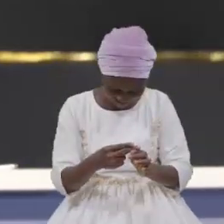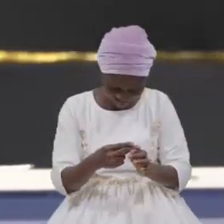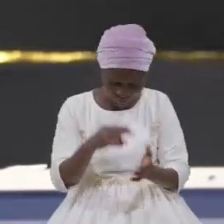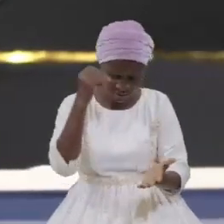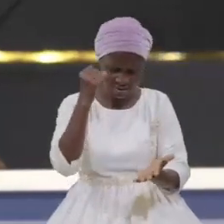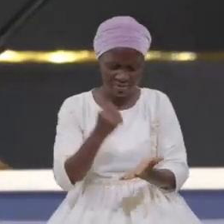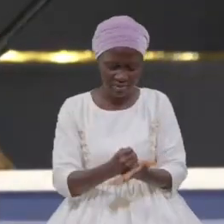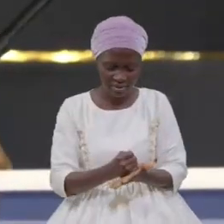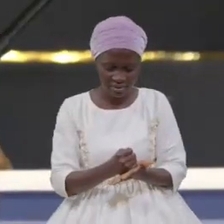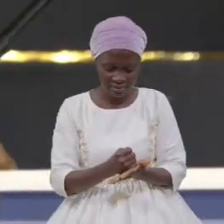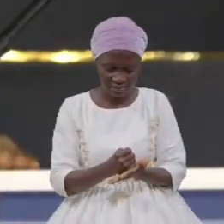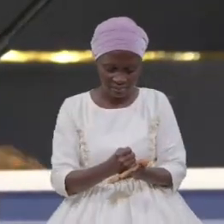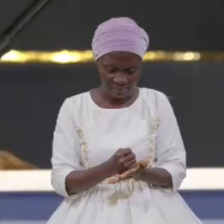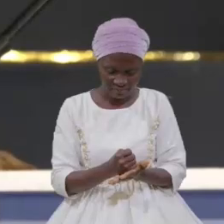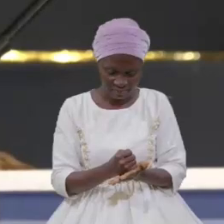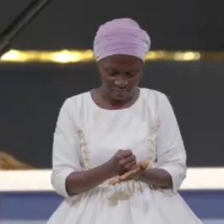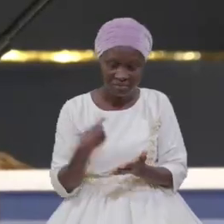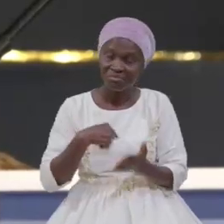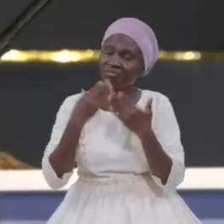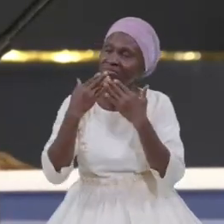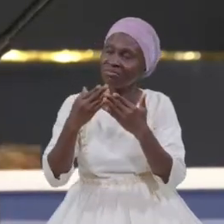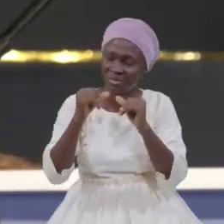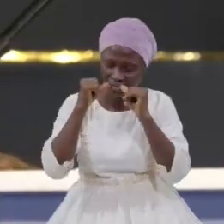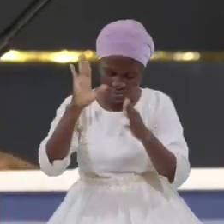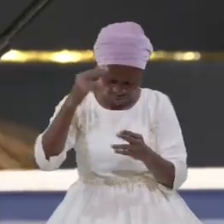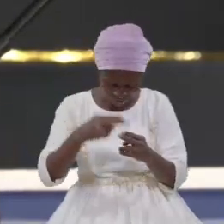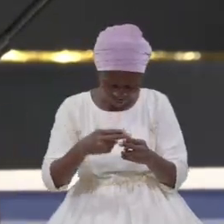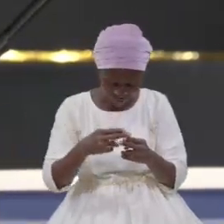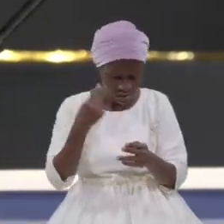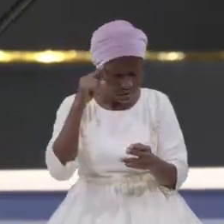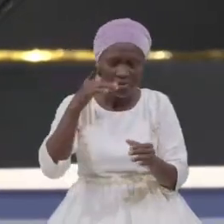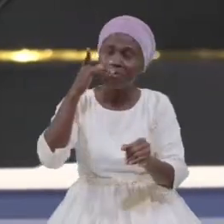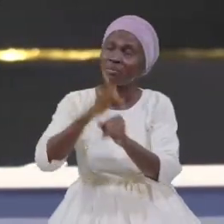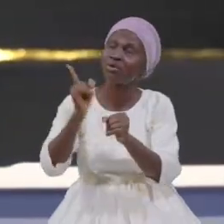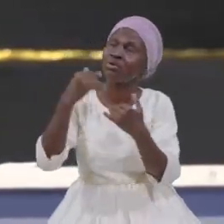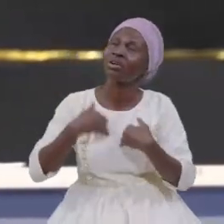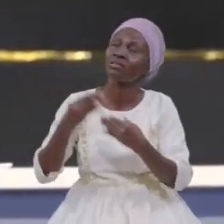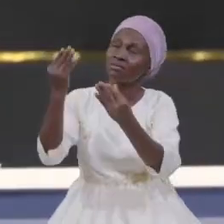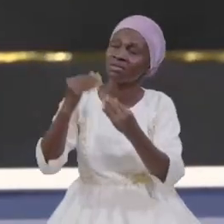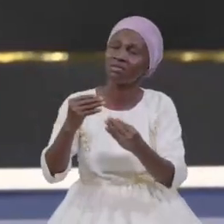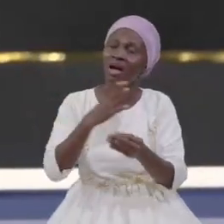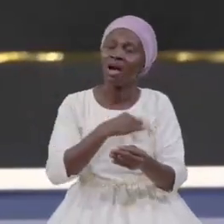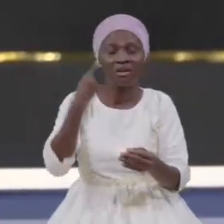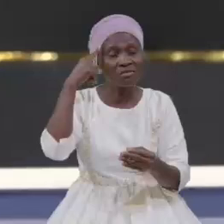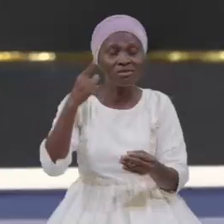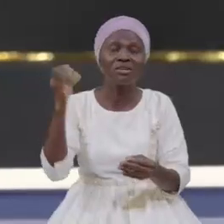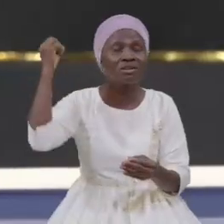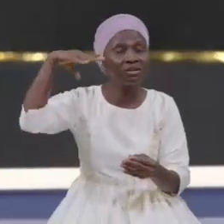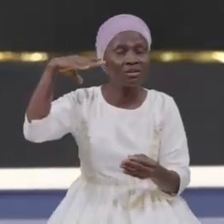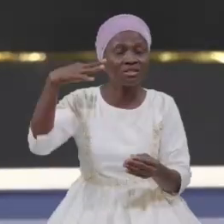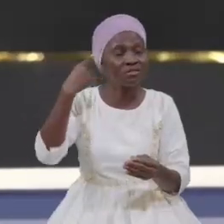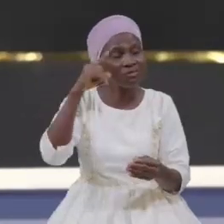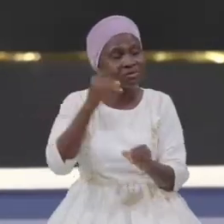name, we thank you and bless your name for the promise you have given and for the grace for